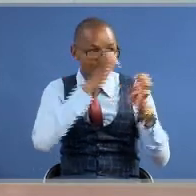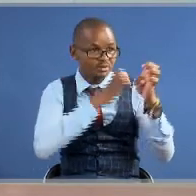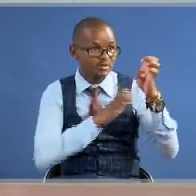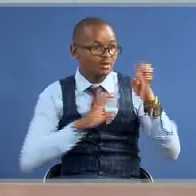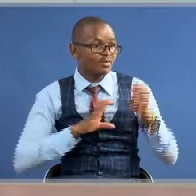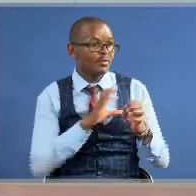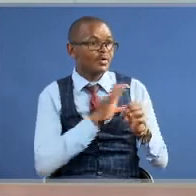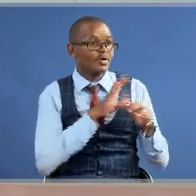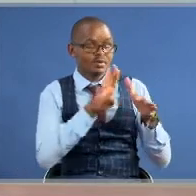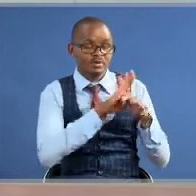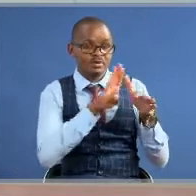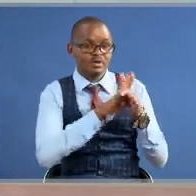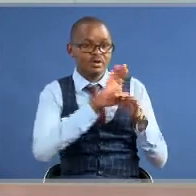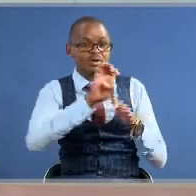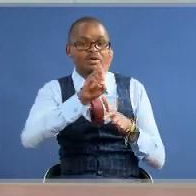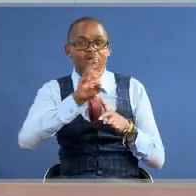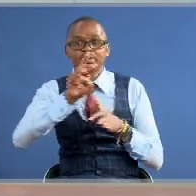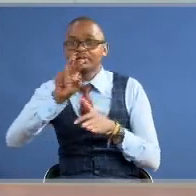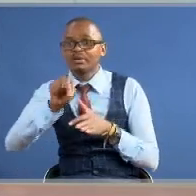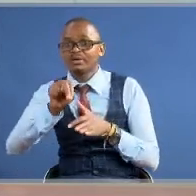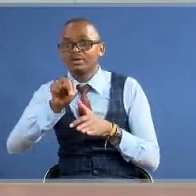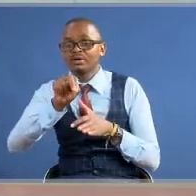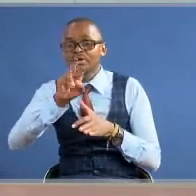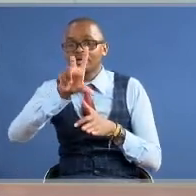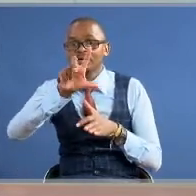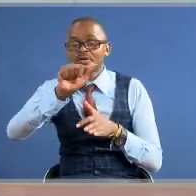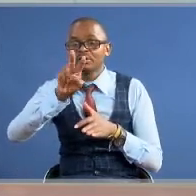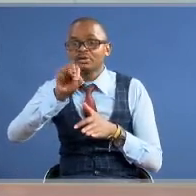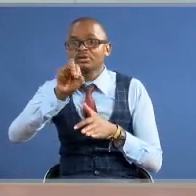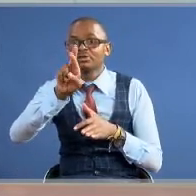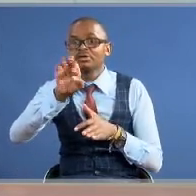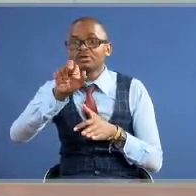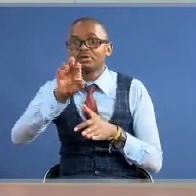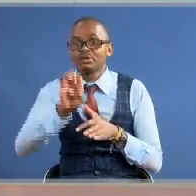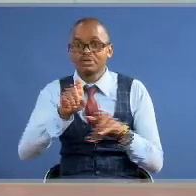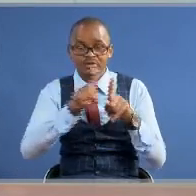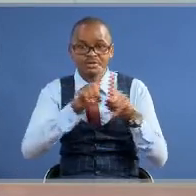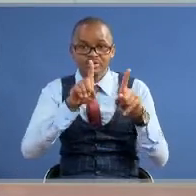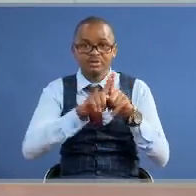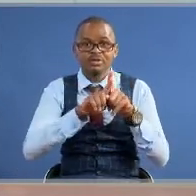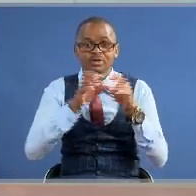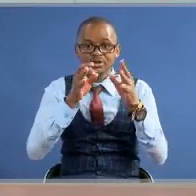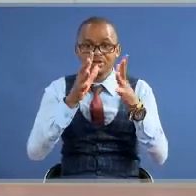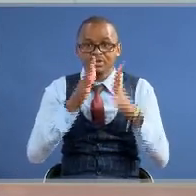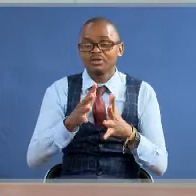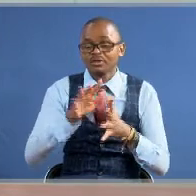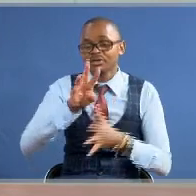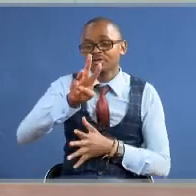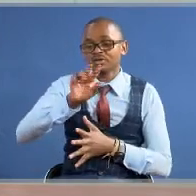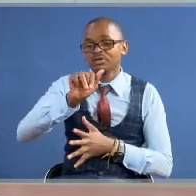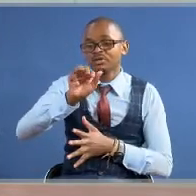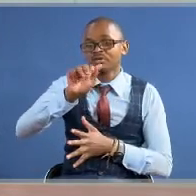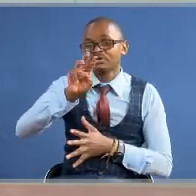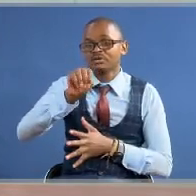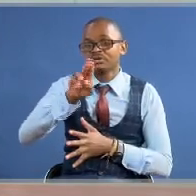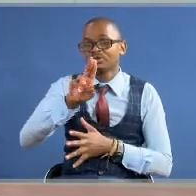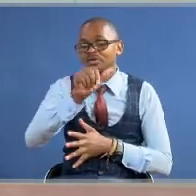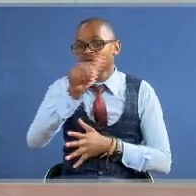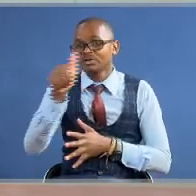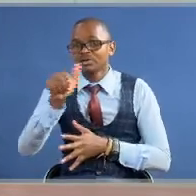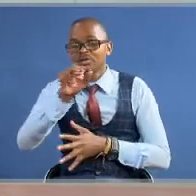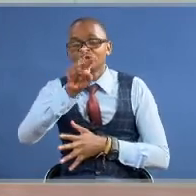Committee members Edwin Kariuki, Lawrence Mwangi, Preston Mwandiki, and Clerical Officers Wambua Ndaka and